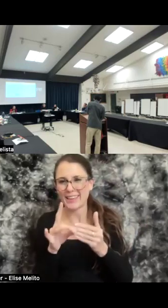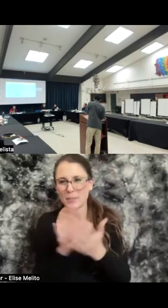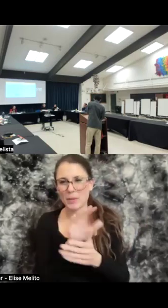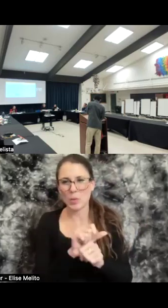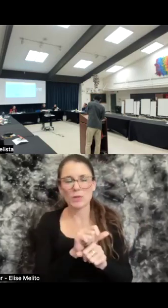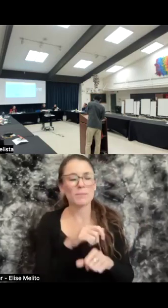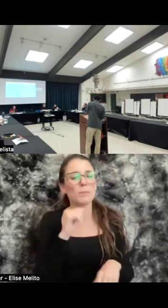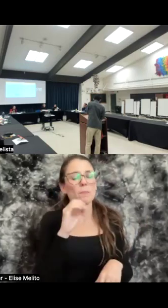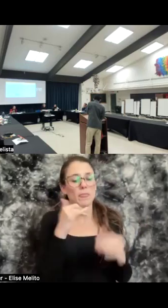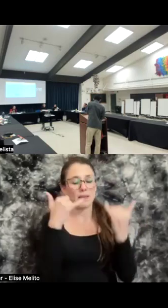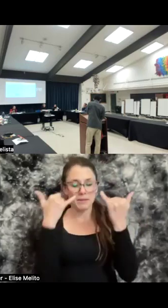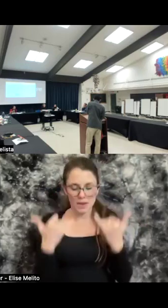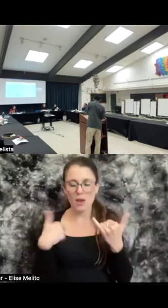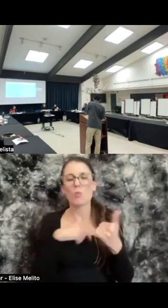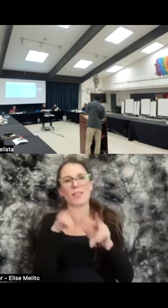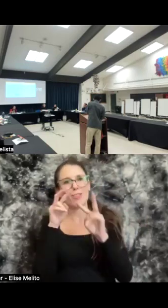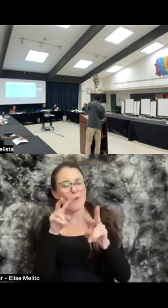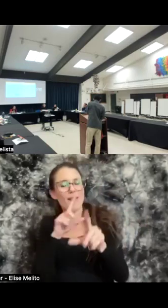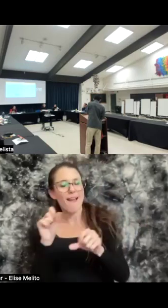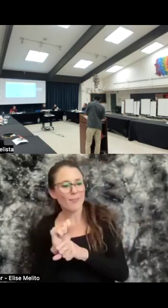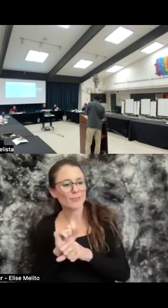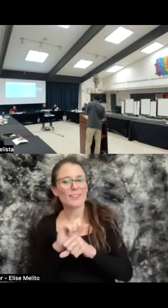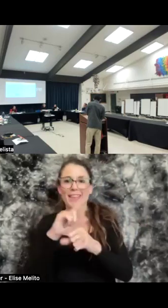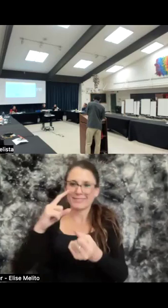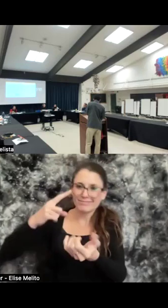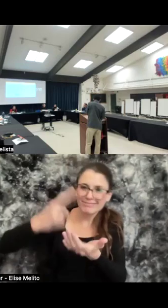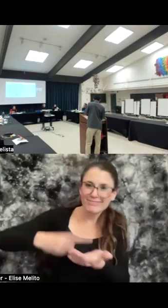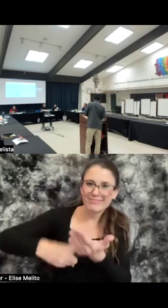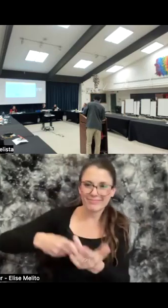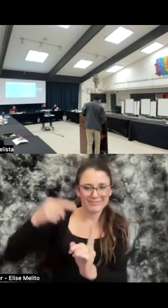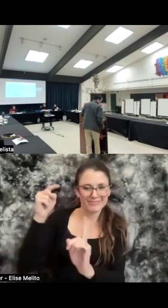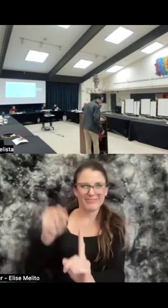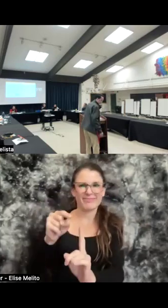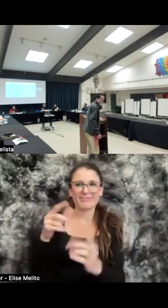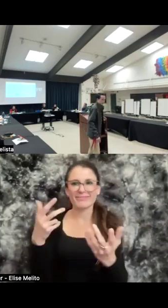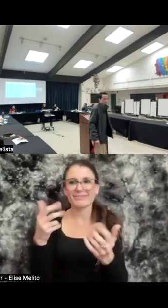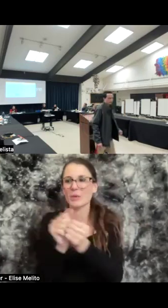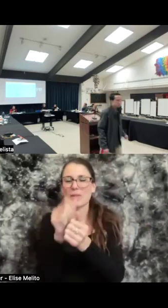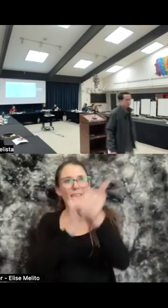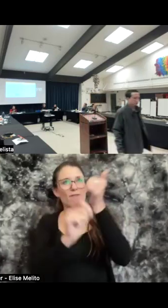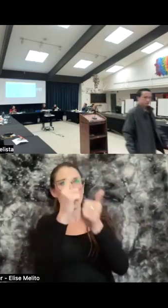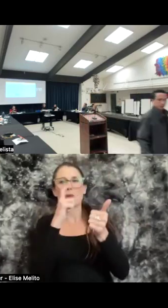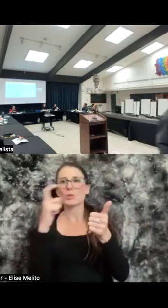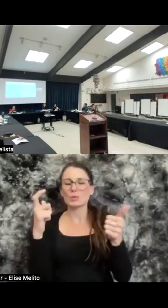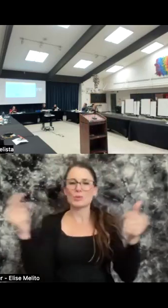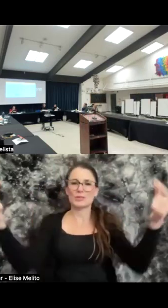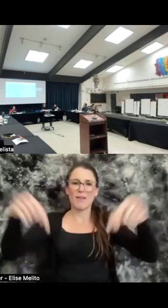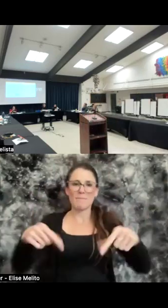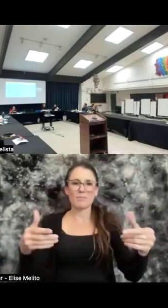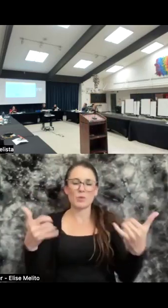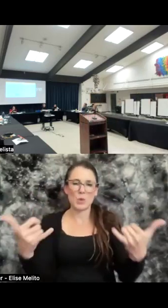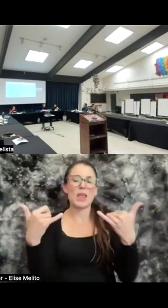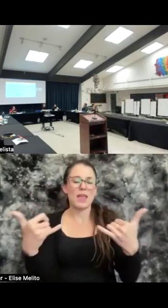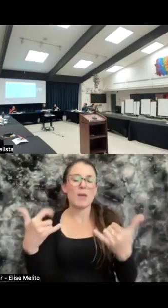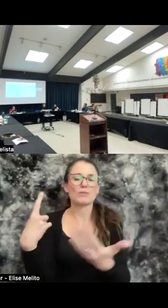So today we look forward to actually discussing with everybody who is in attendance today,